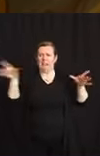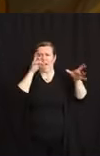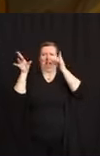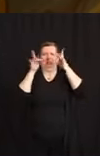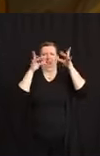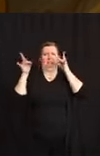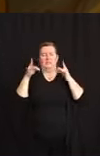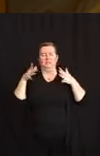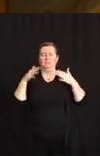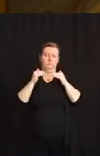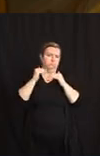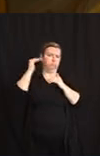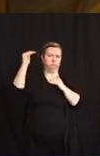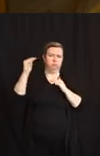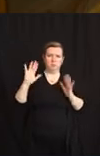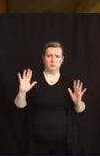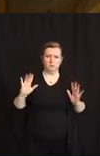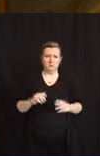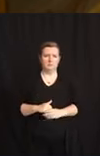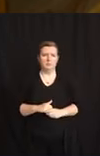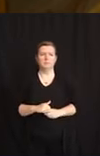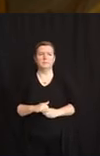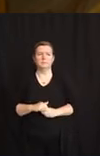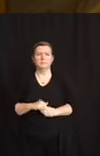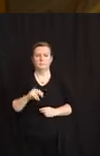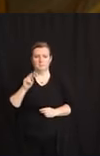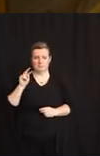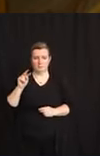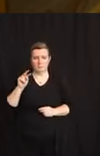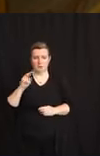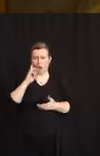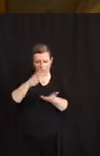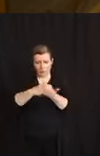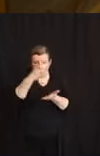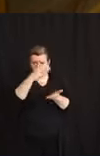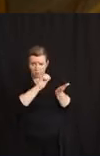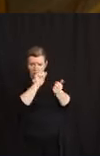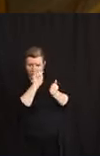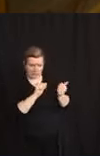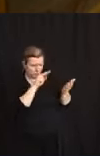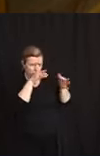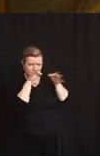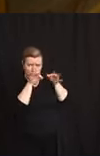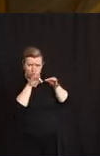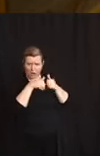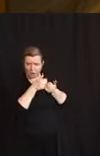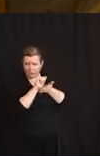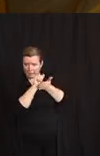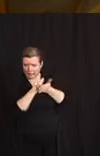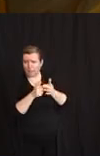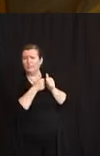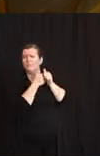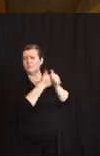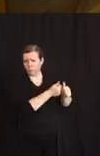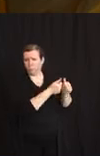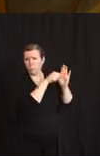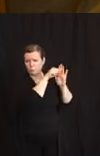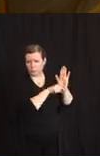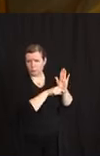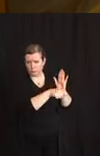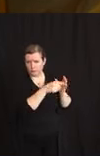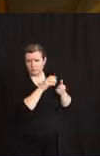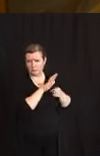and effective use of these products to protect your health. As always, I thank you for staying home